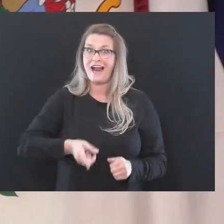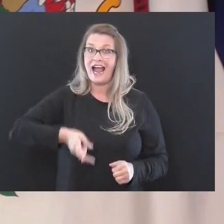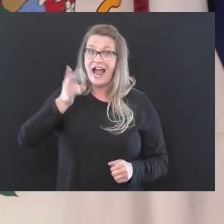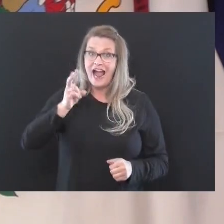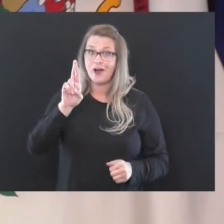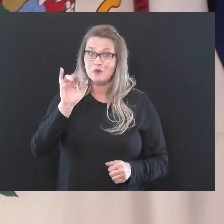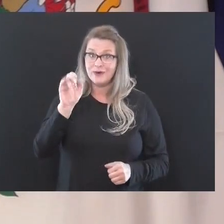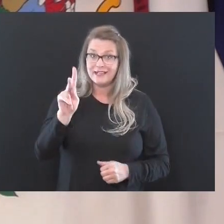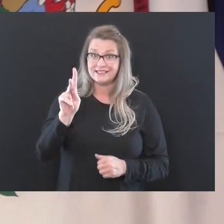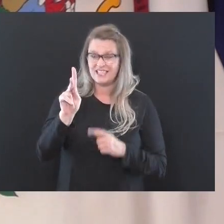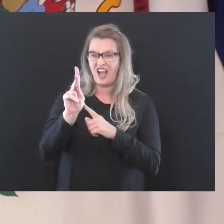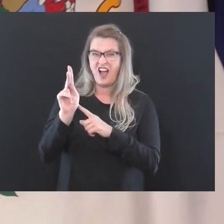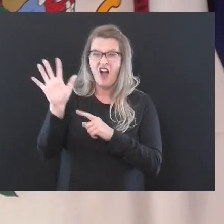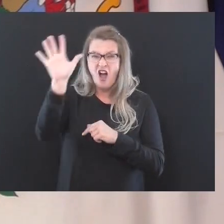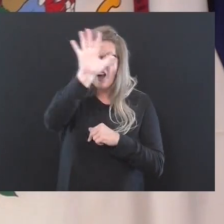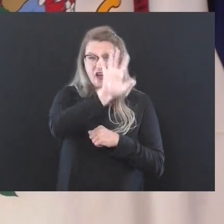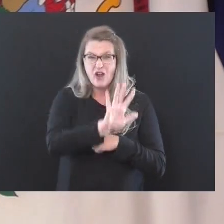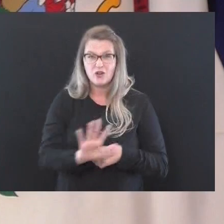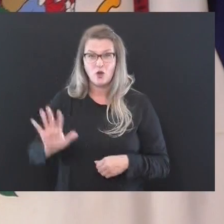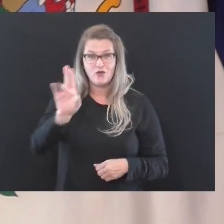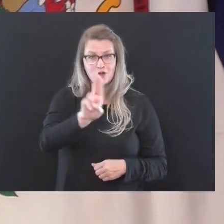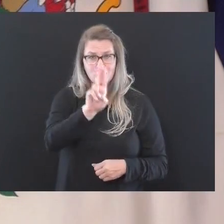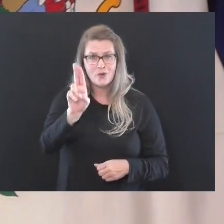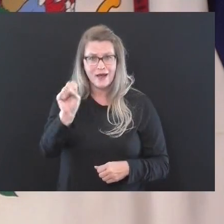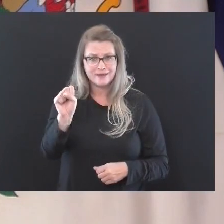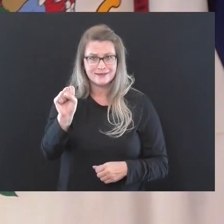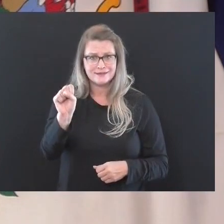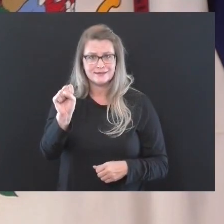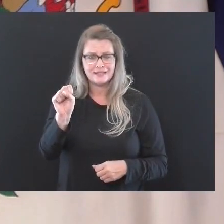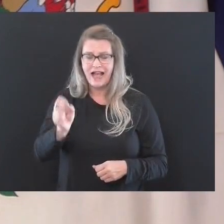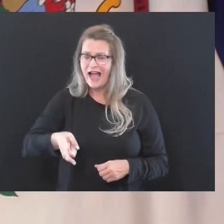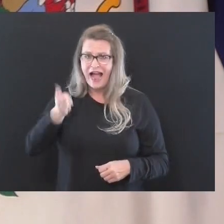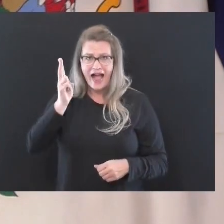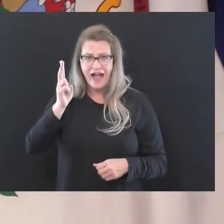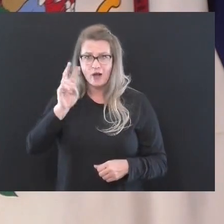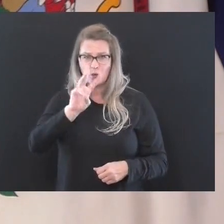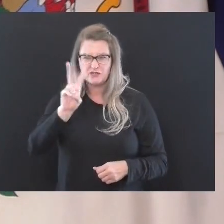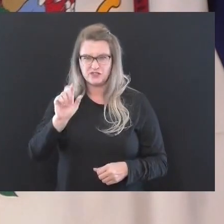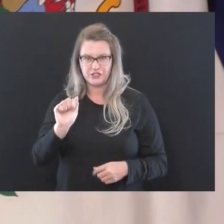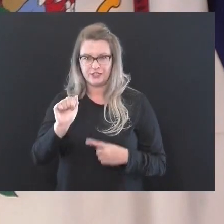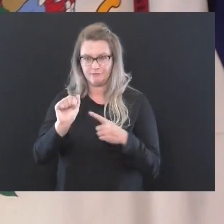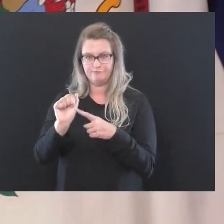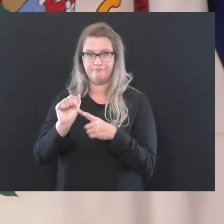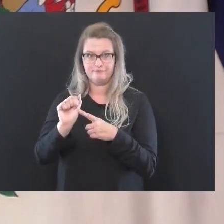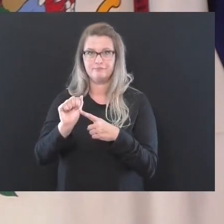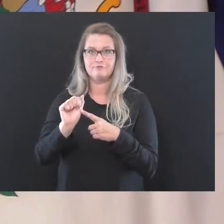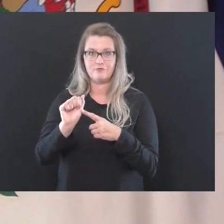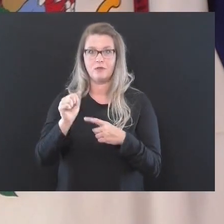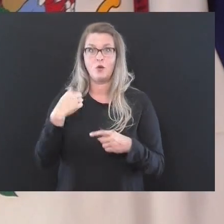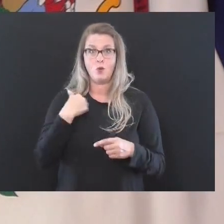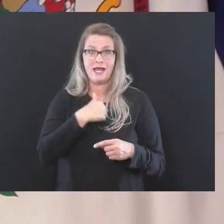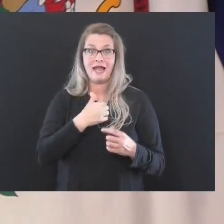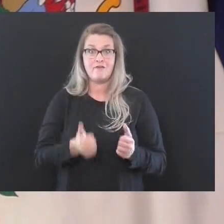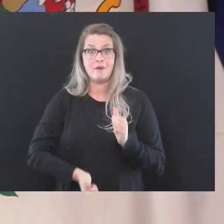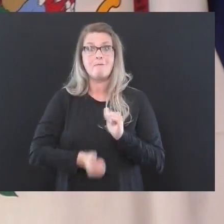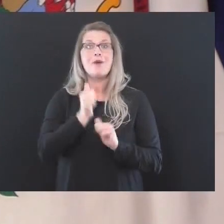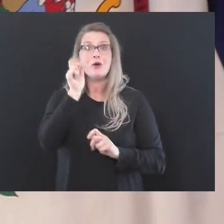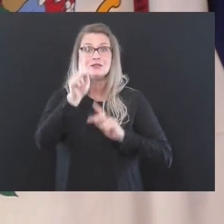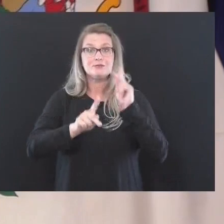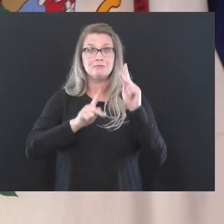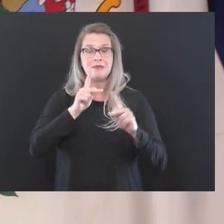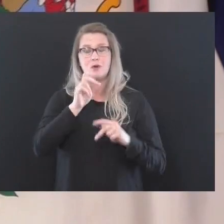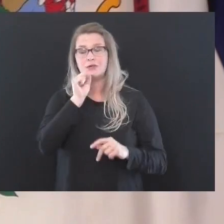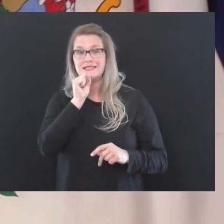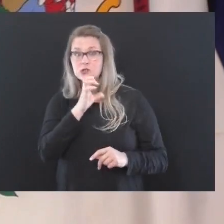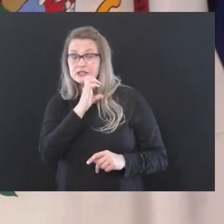country. The highest risk state of all. We have the people that are the most susceptible, the elderly or